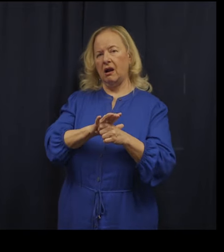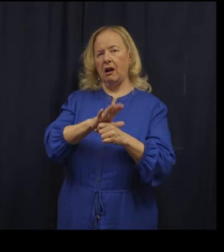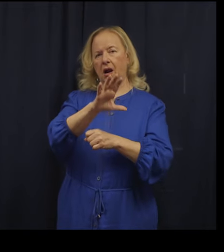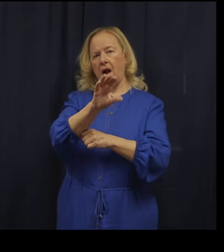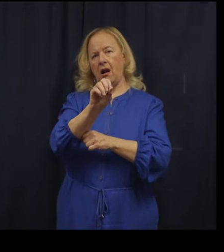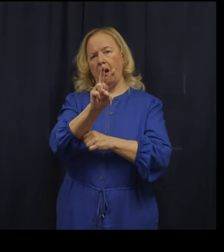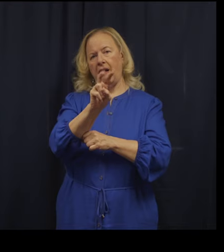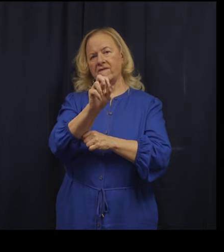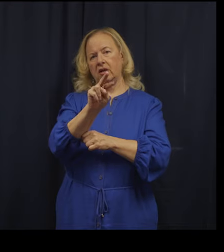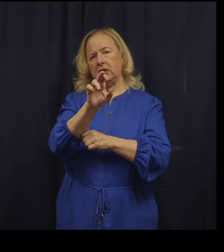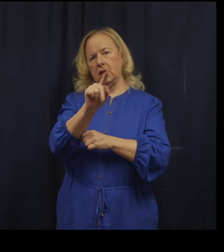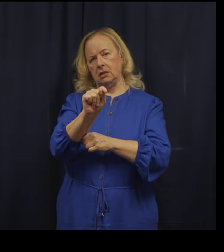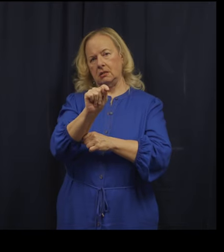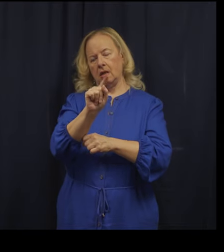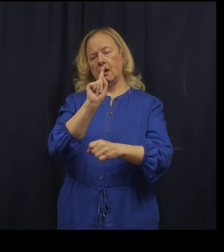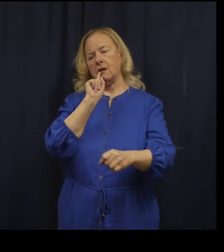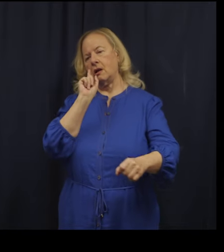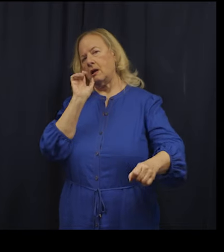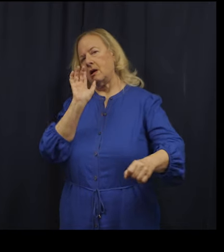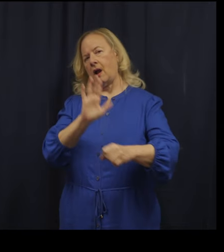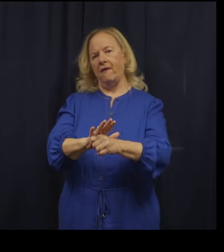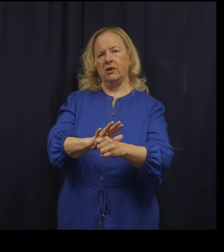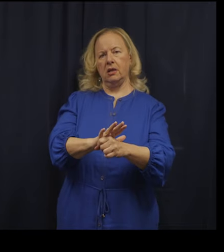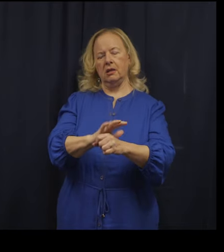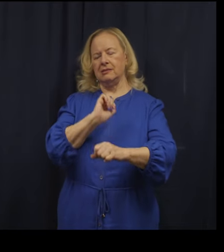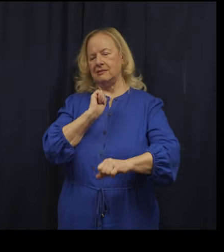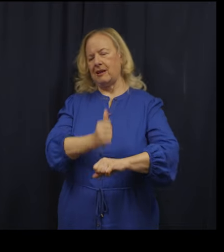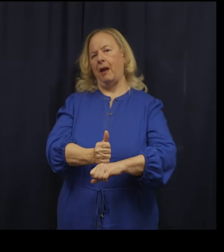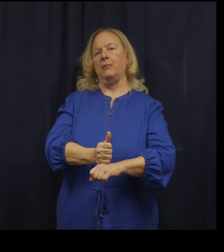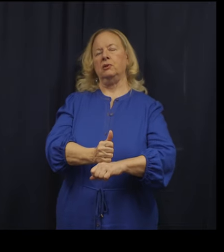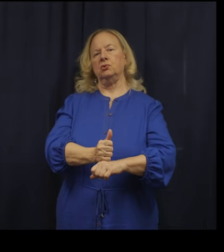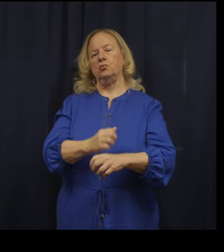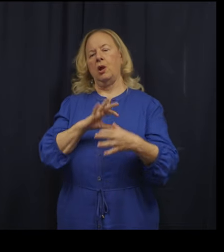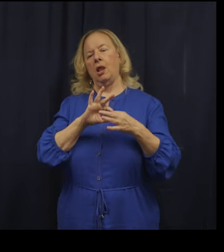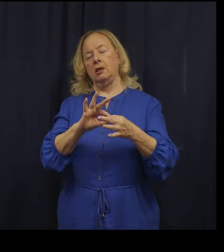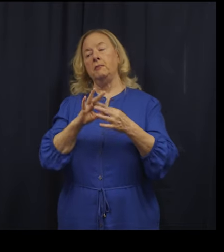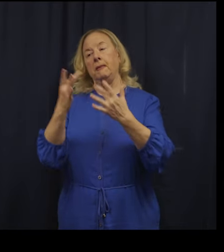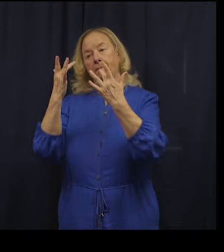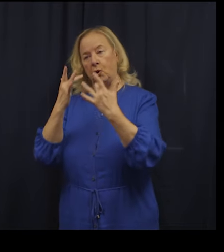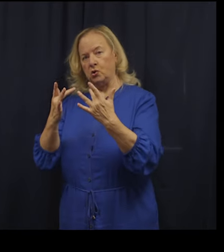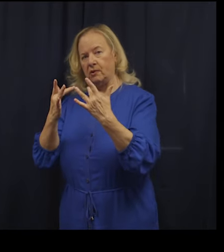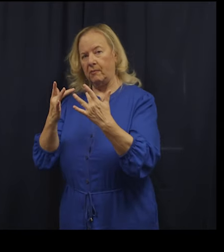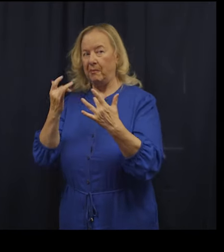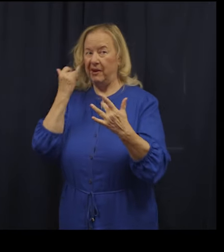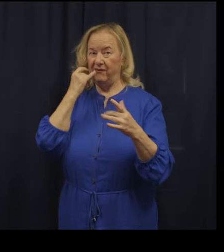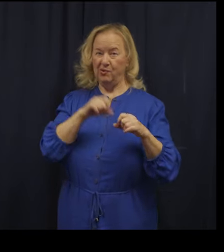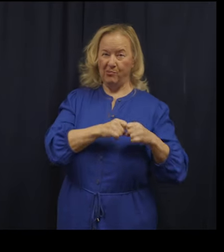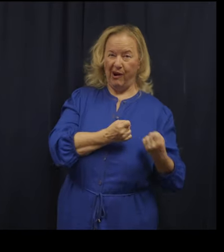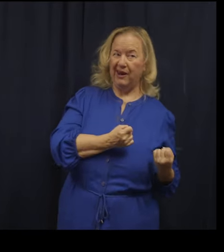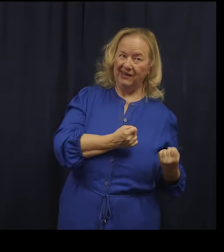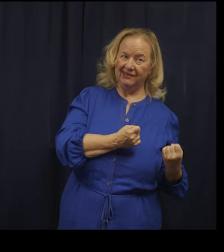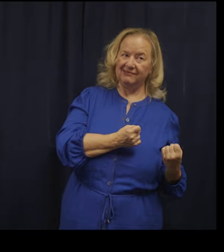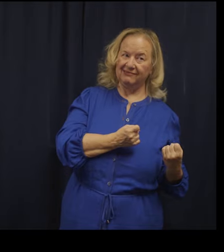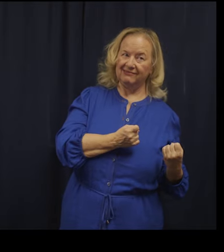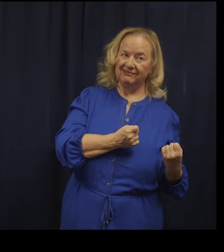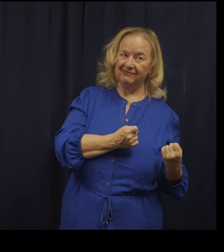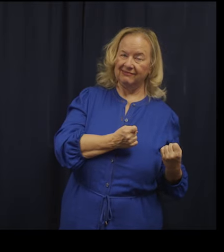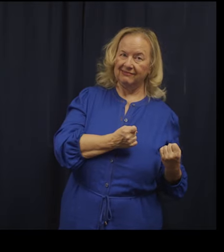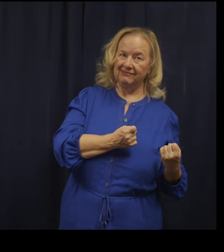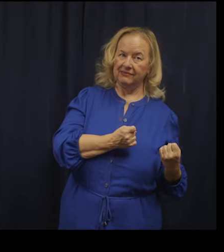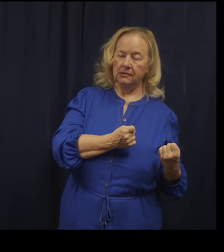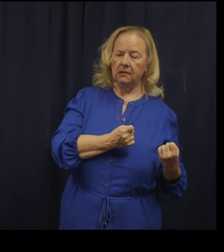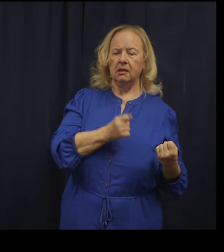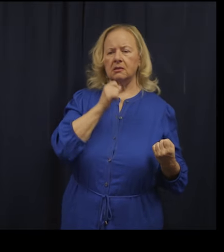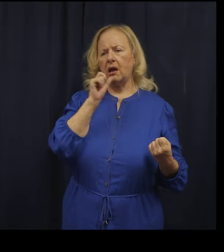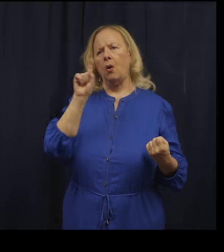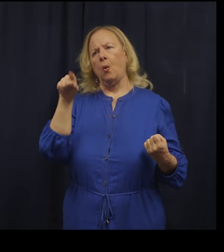relationship. He's going to make a covenantal relationship. In other words, he'll be merciful when we break it. Okay, it's not